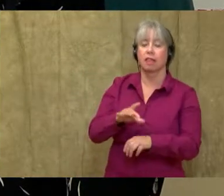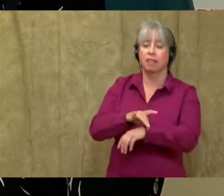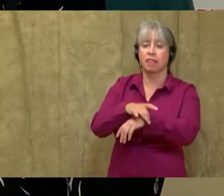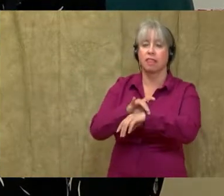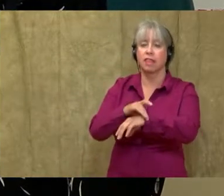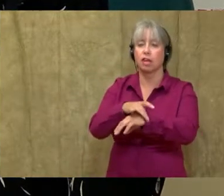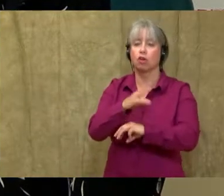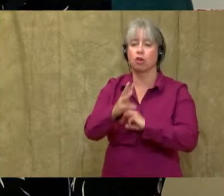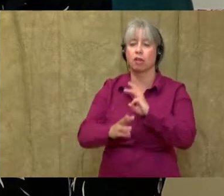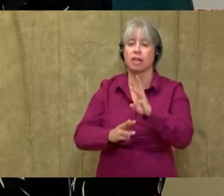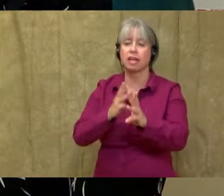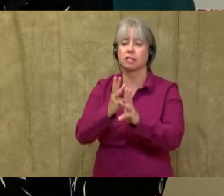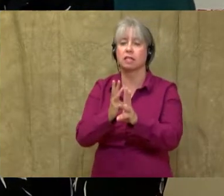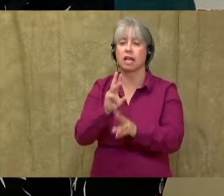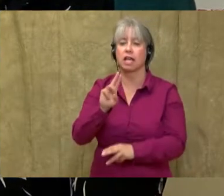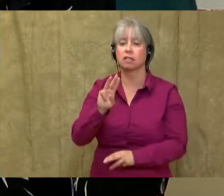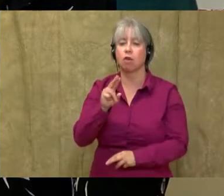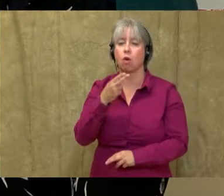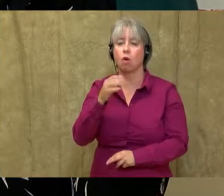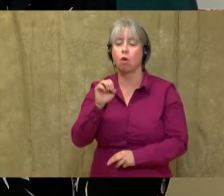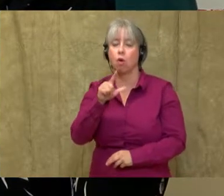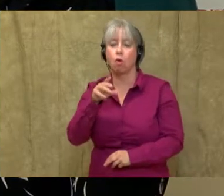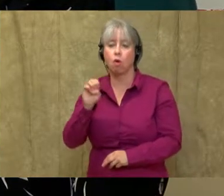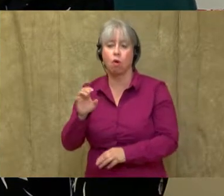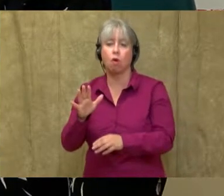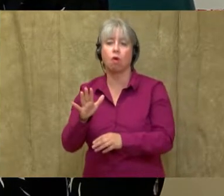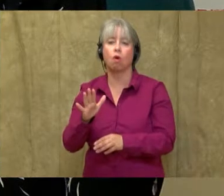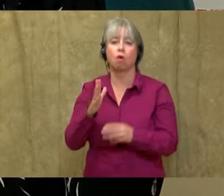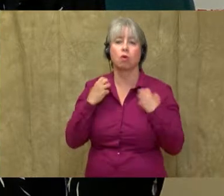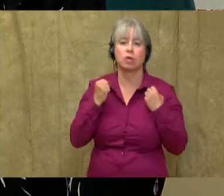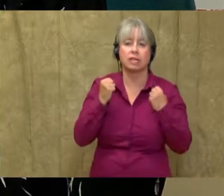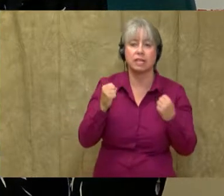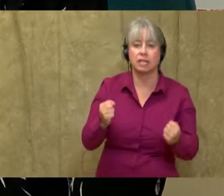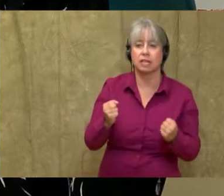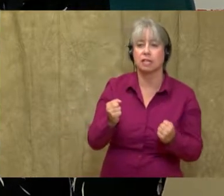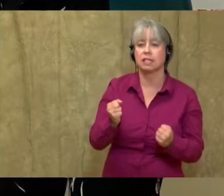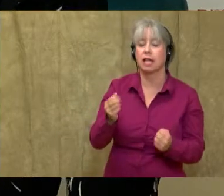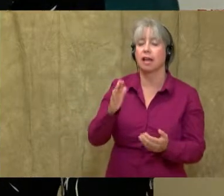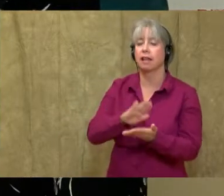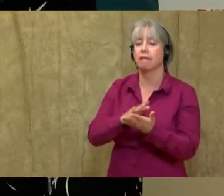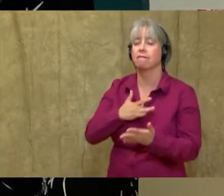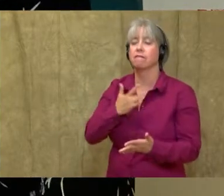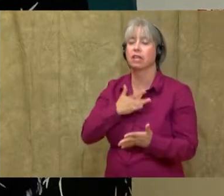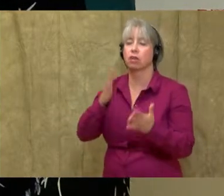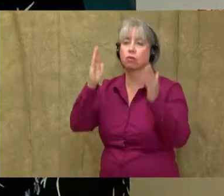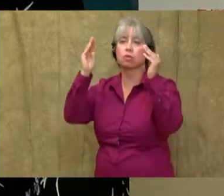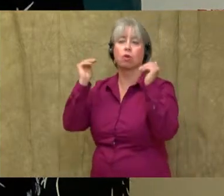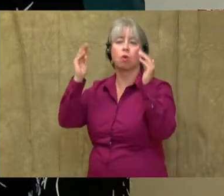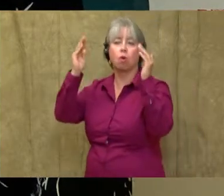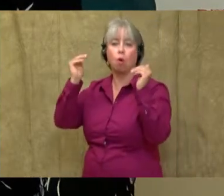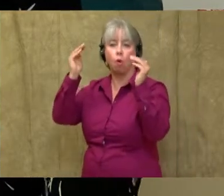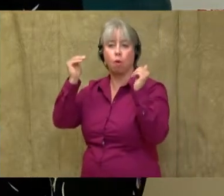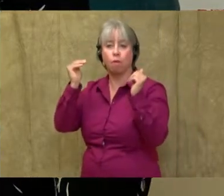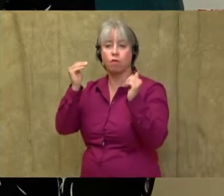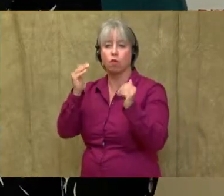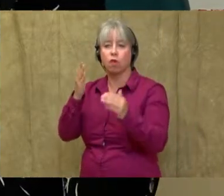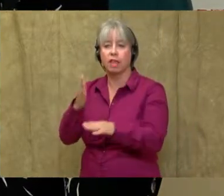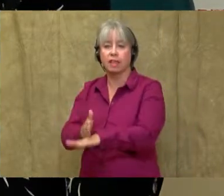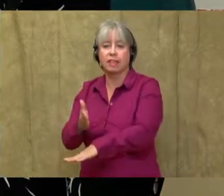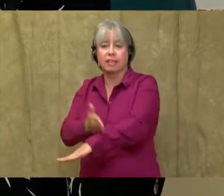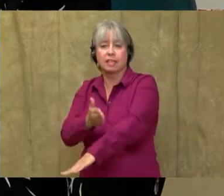healing, and she's super hopeful for what is to come after the pandemic has ended. So we know that she is positive and optimistic based on the fact